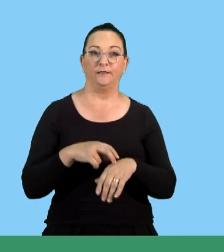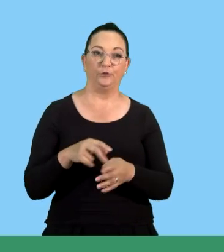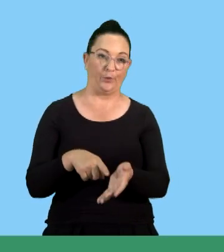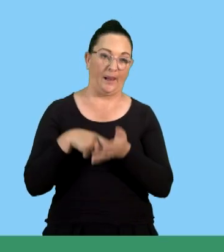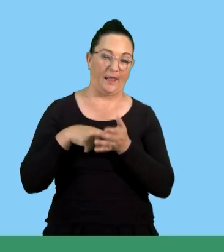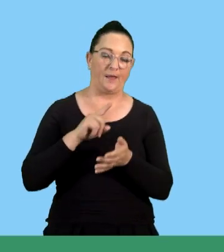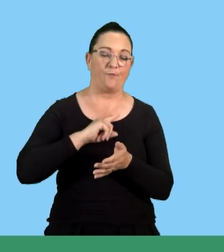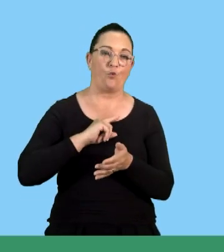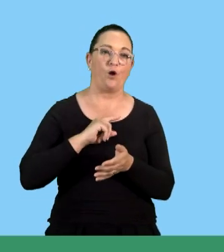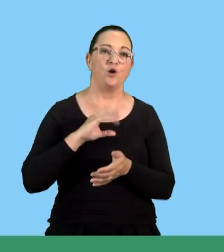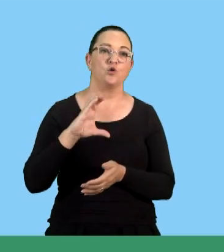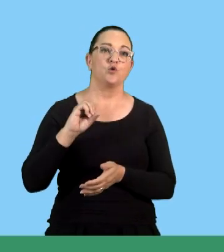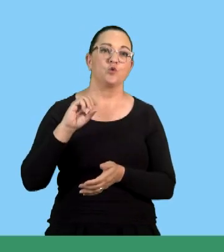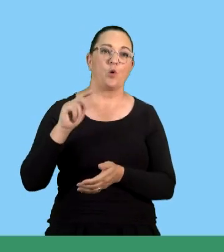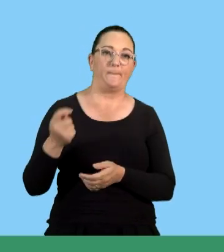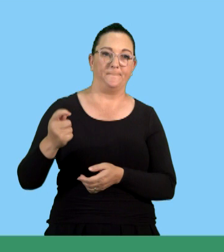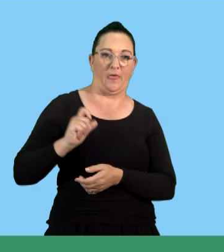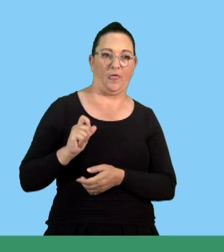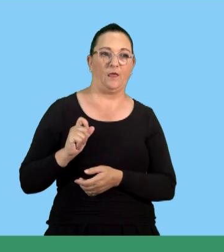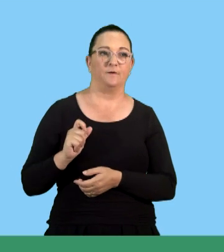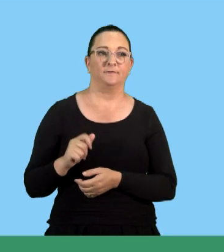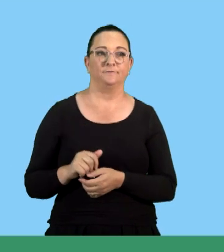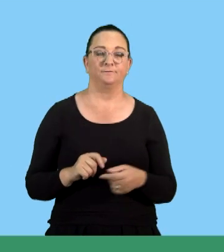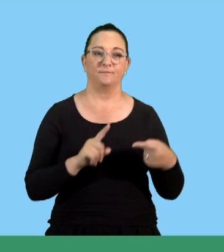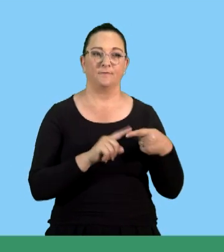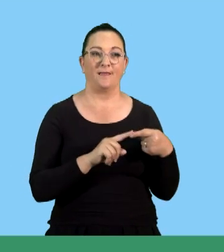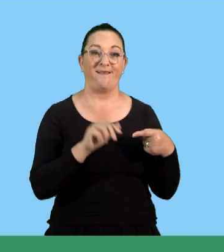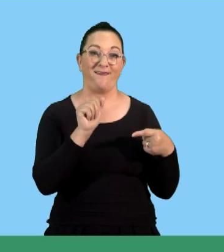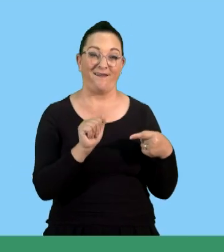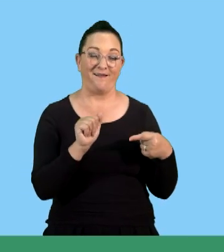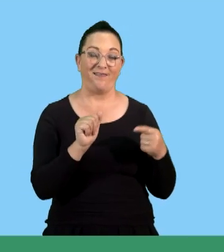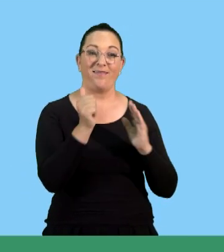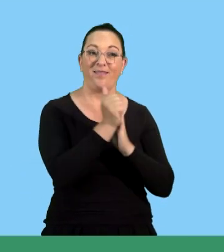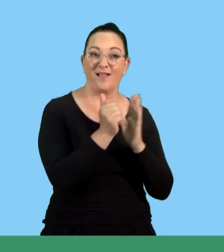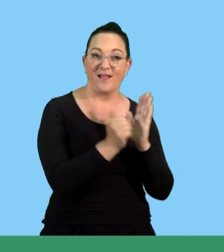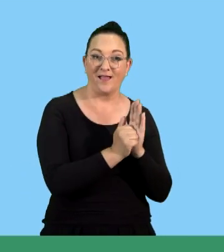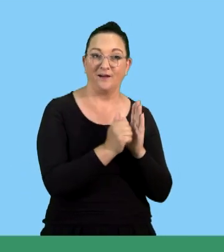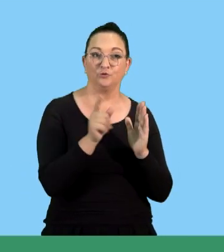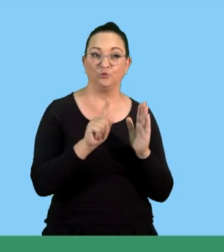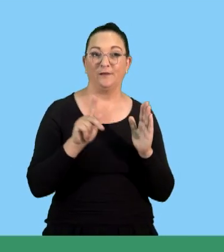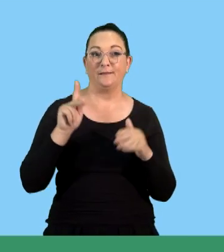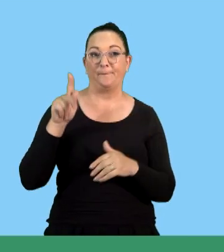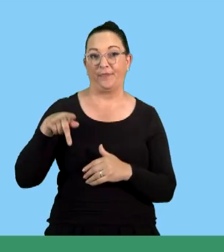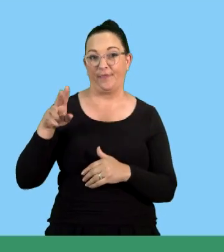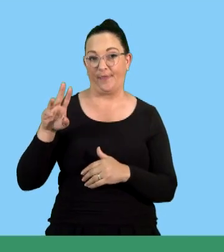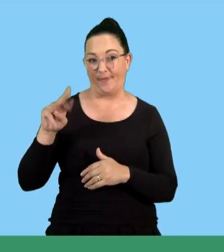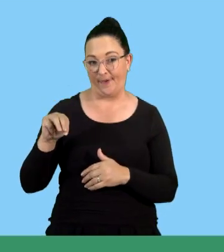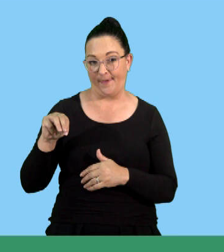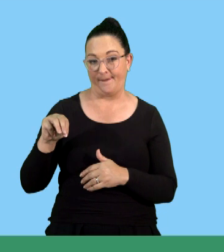the compensation. Right, the first question says, identify the act that is applied